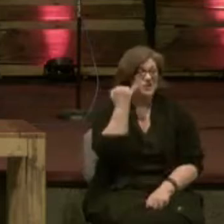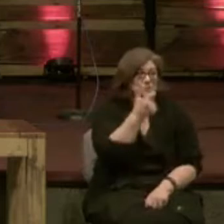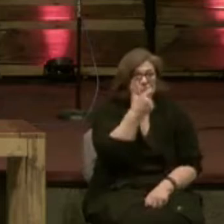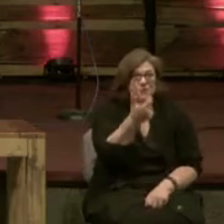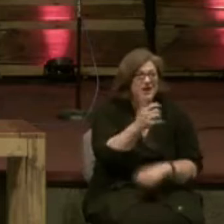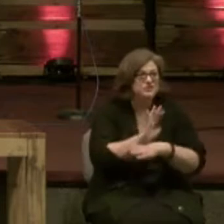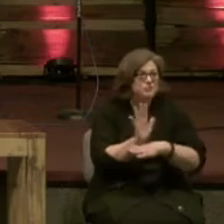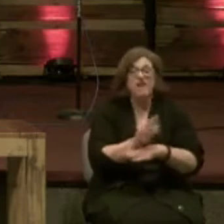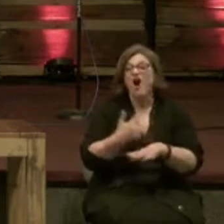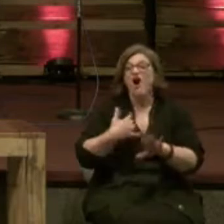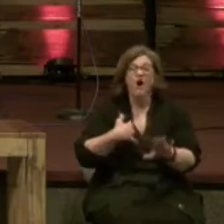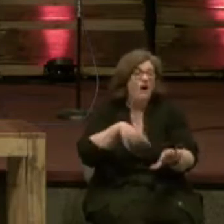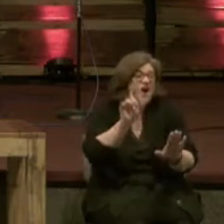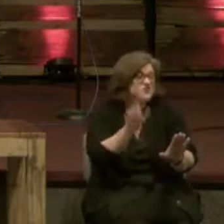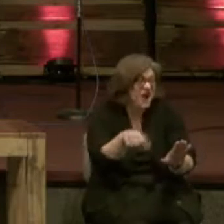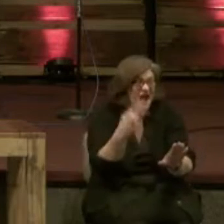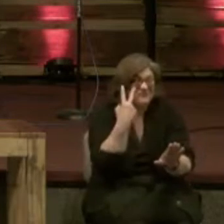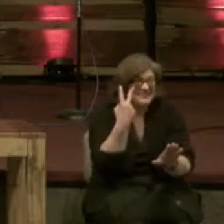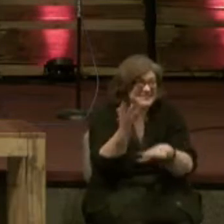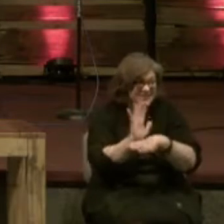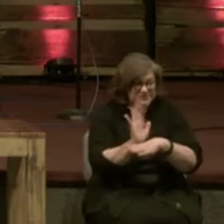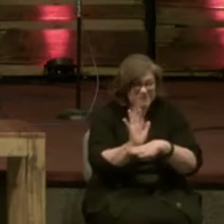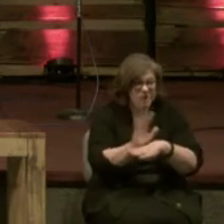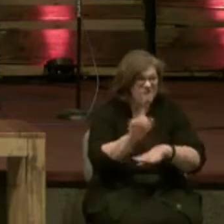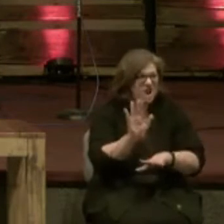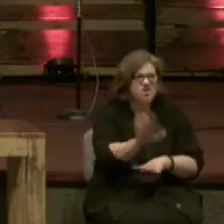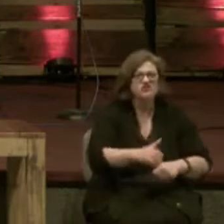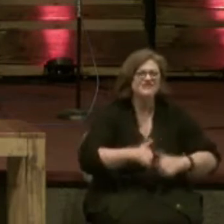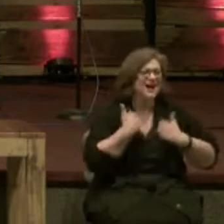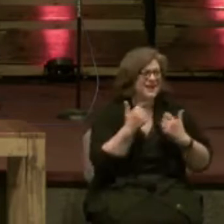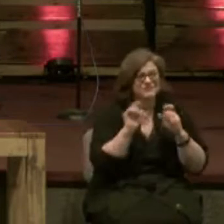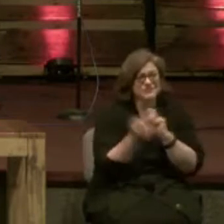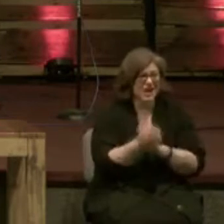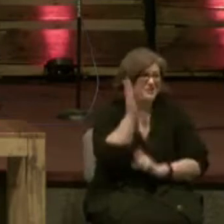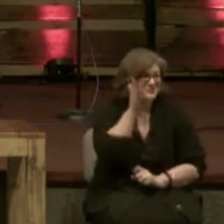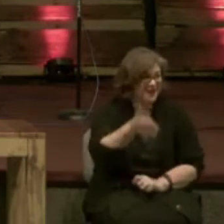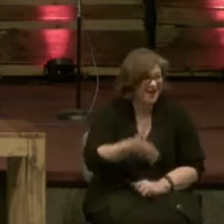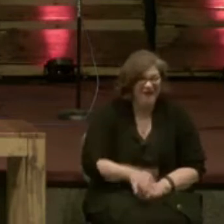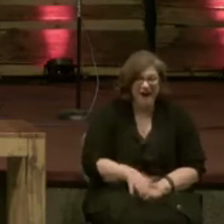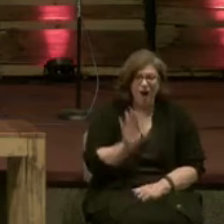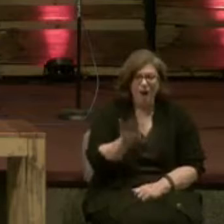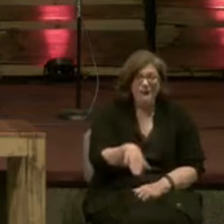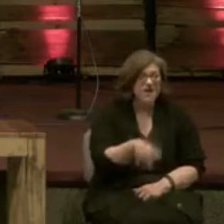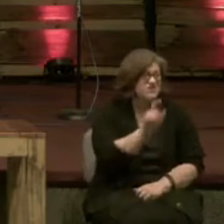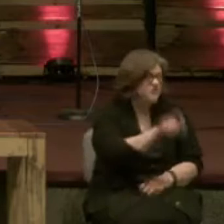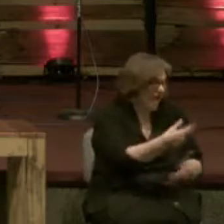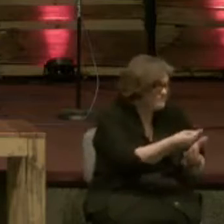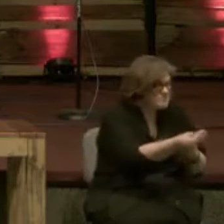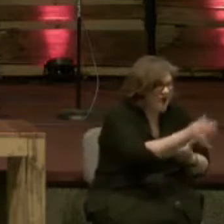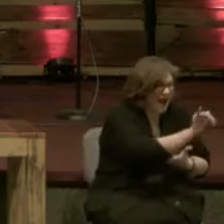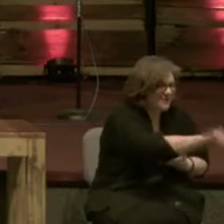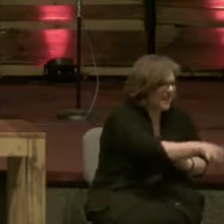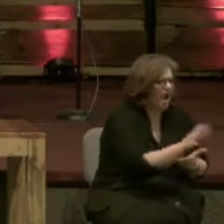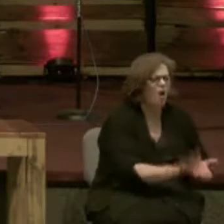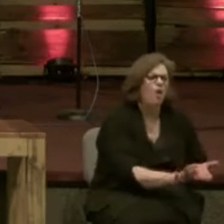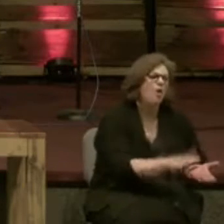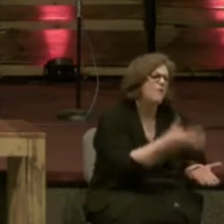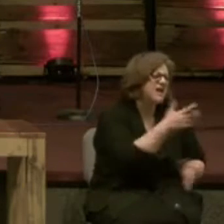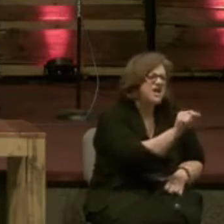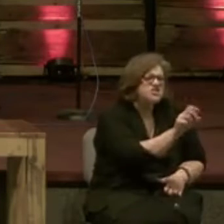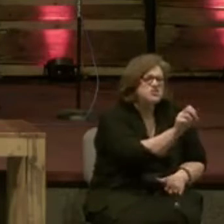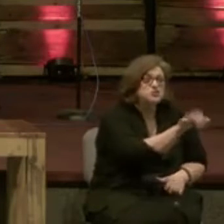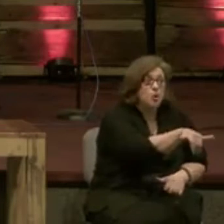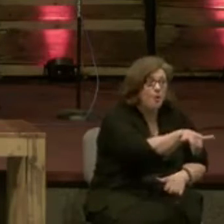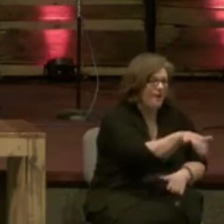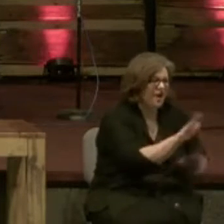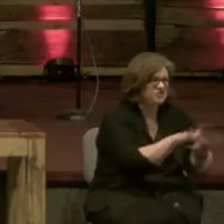movie, you got to see this movie, it's coming out, it's going to change your life, it's going to help you escape. Oh, we've got to buy this thing. This is the toy that the kids